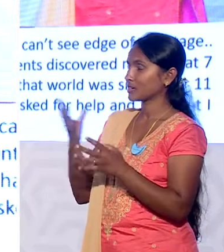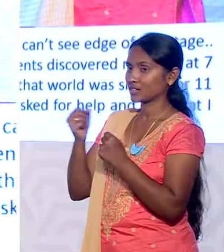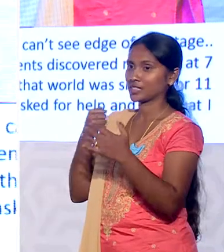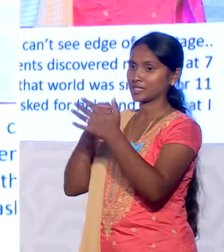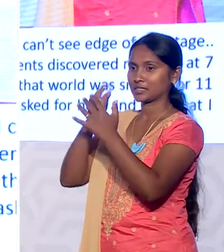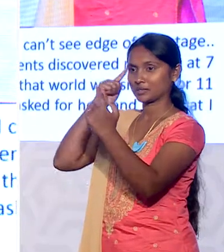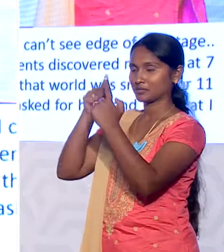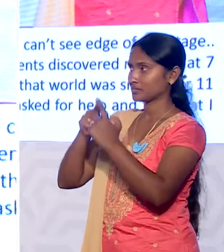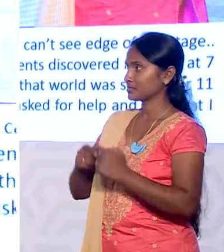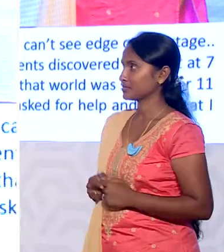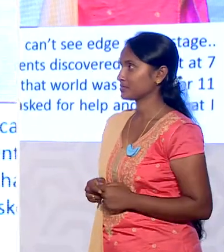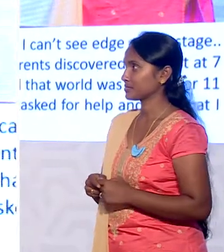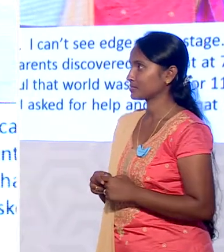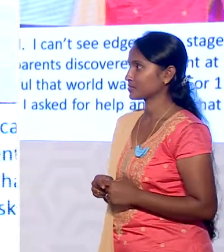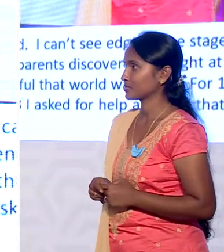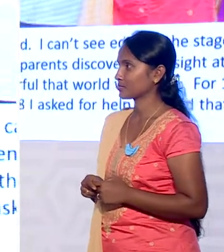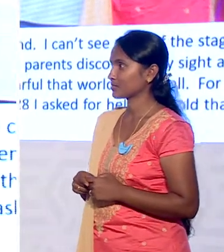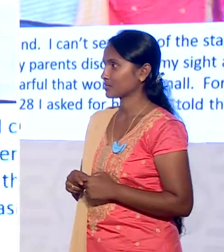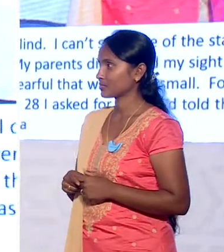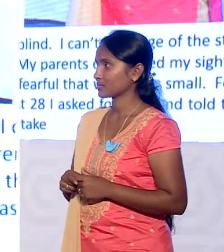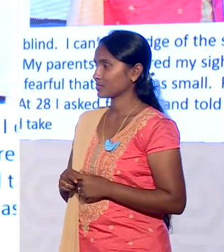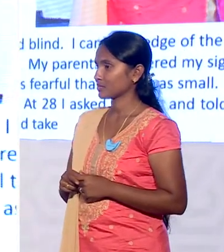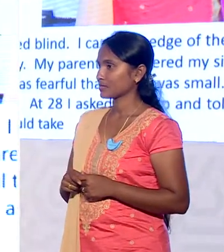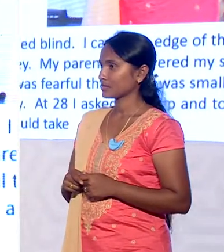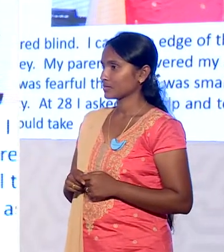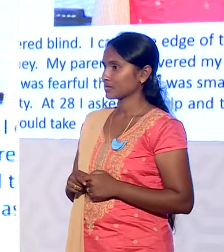ambition. And that was to become Mowgli from the Jungle Book.